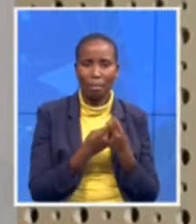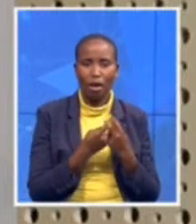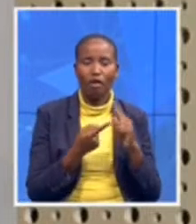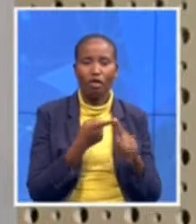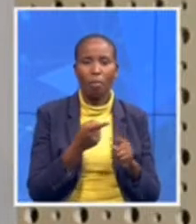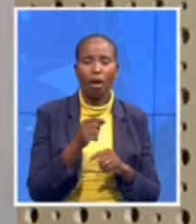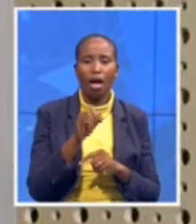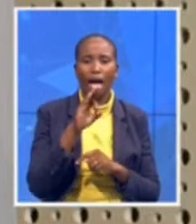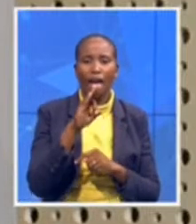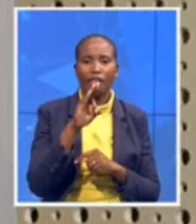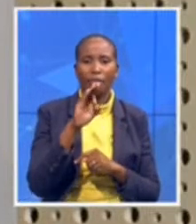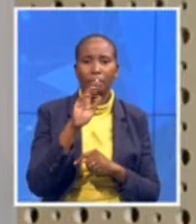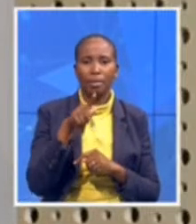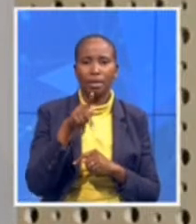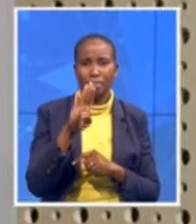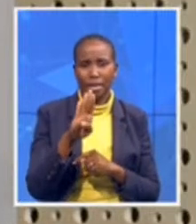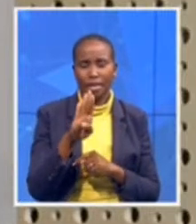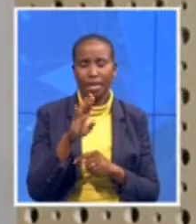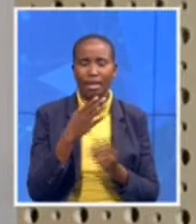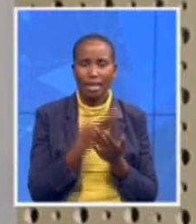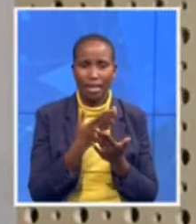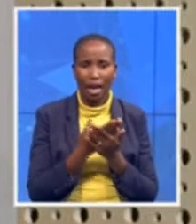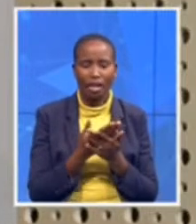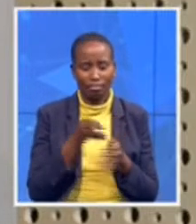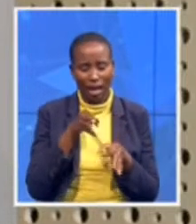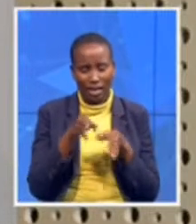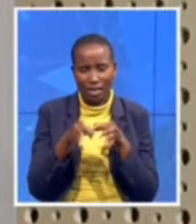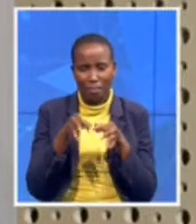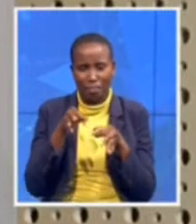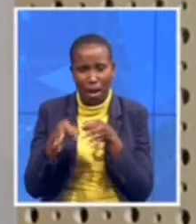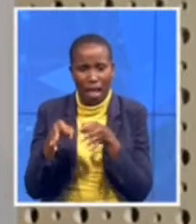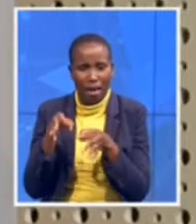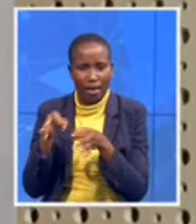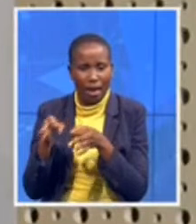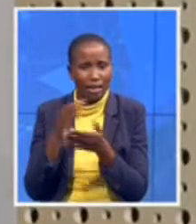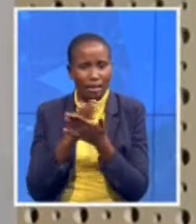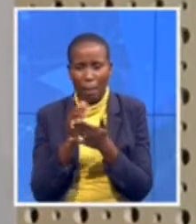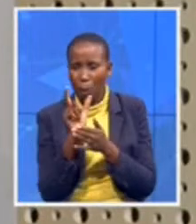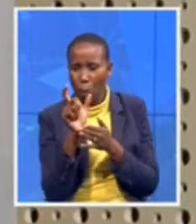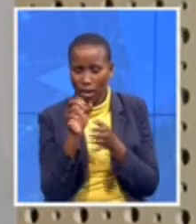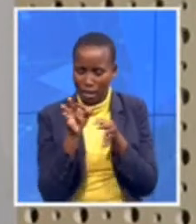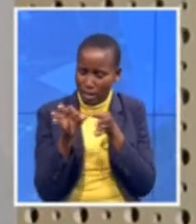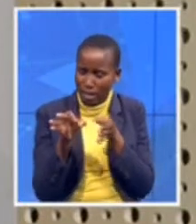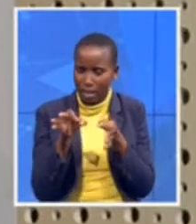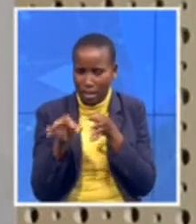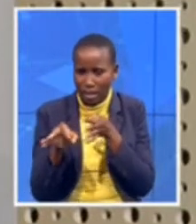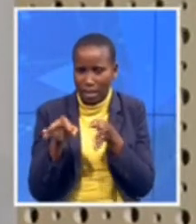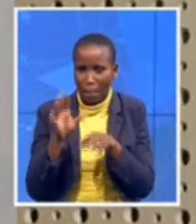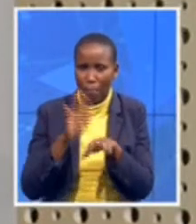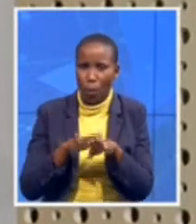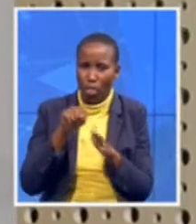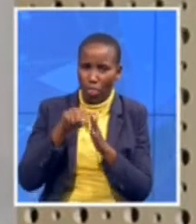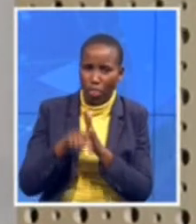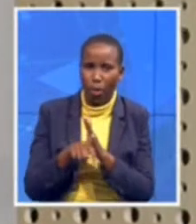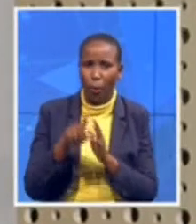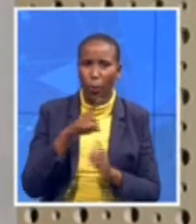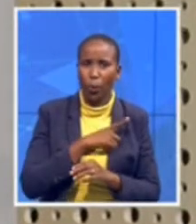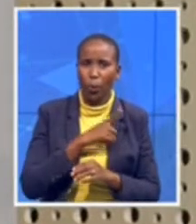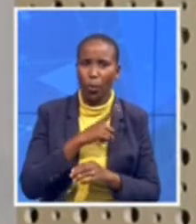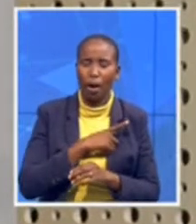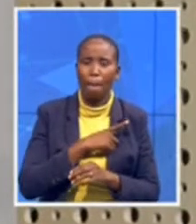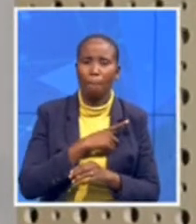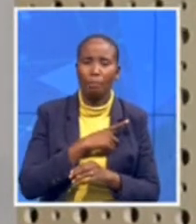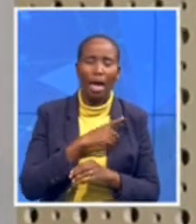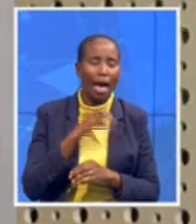in explaining some of the definitions and perhaps some of the clauses, because we believe that information is power, and so we